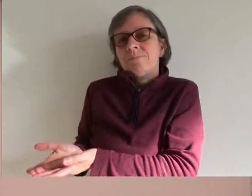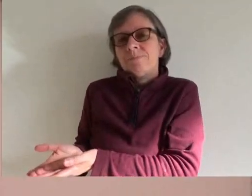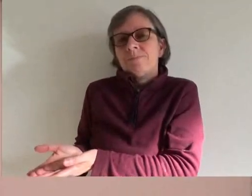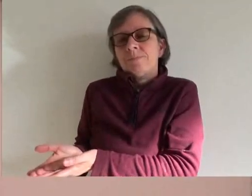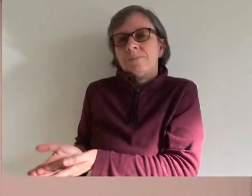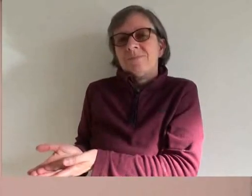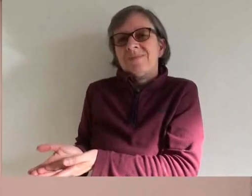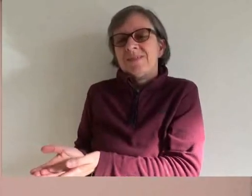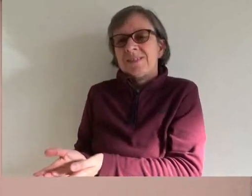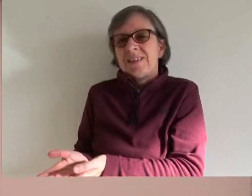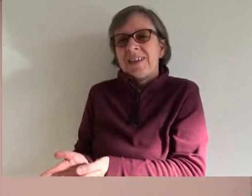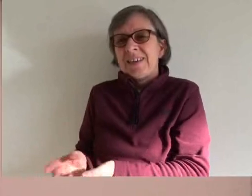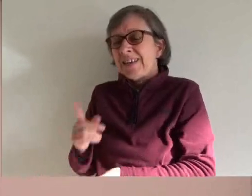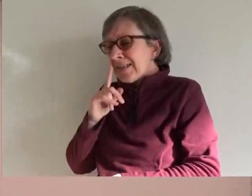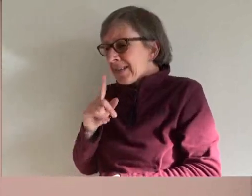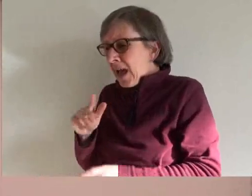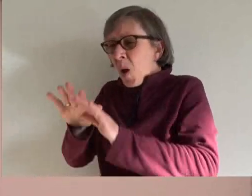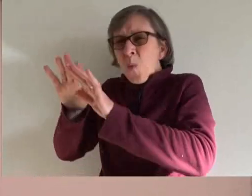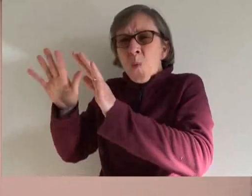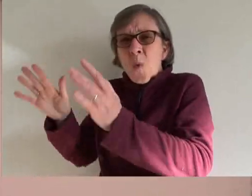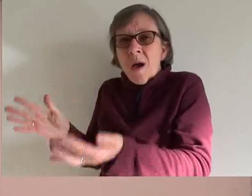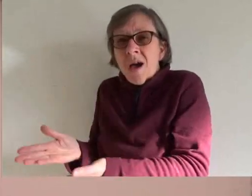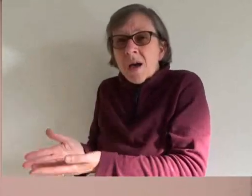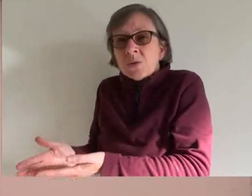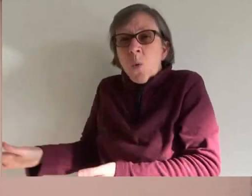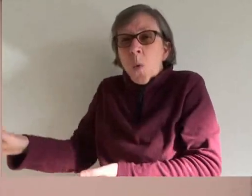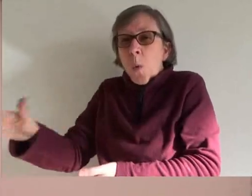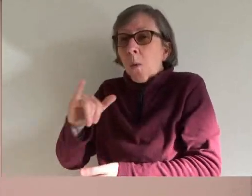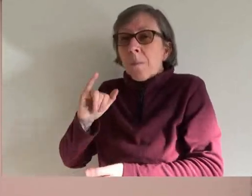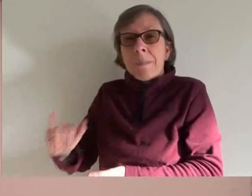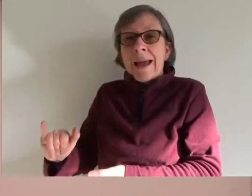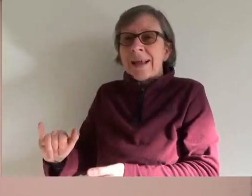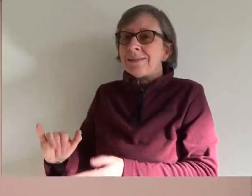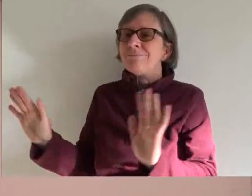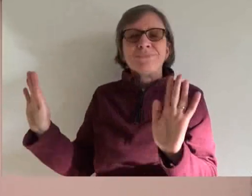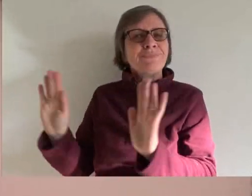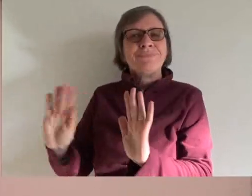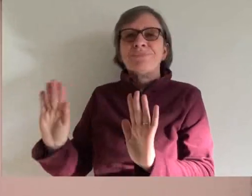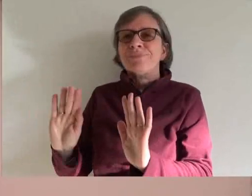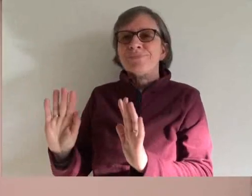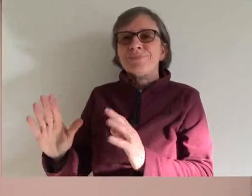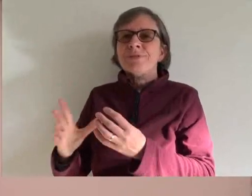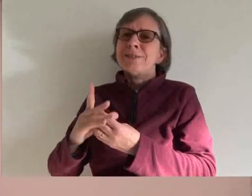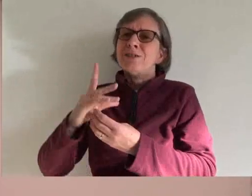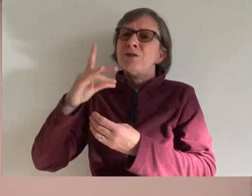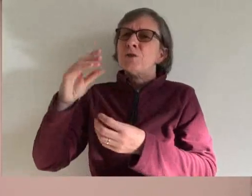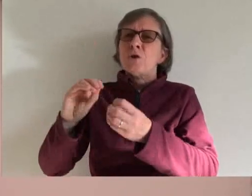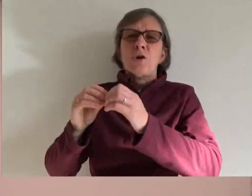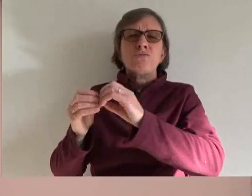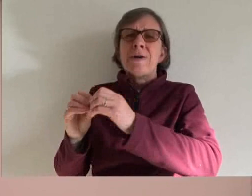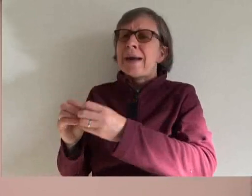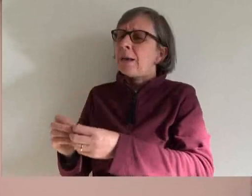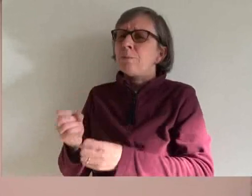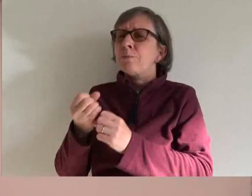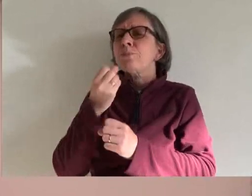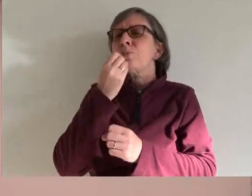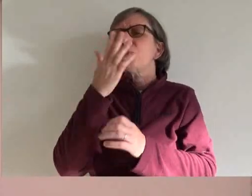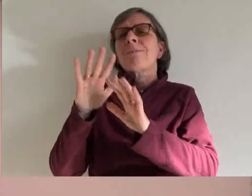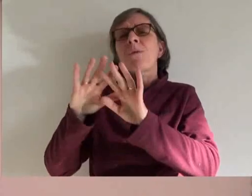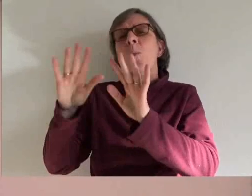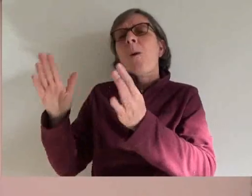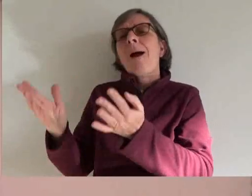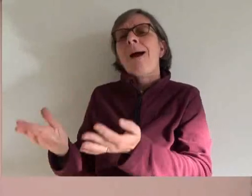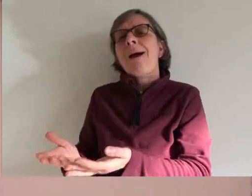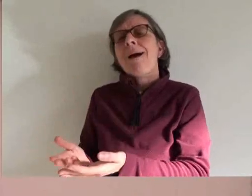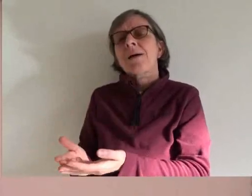John's not saying that everything in the world is evil. It's not, is it? God created it. It tells us in Genesis, God saw all that he had made, and it